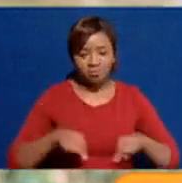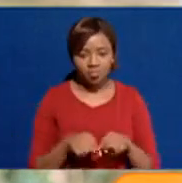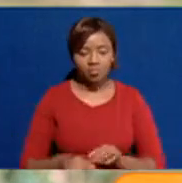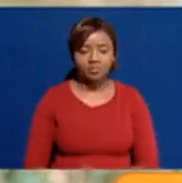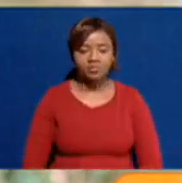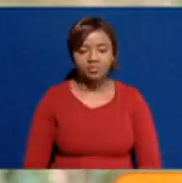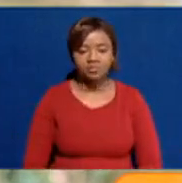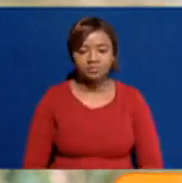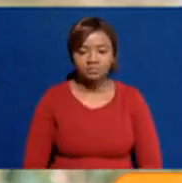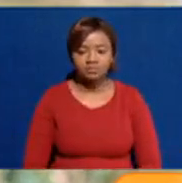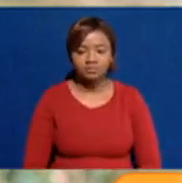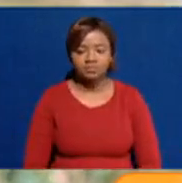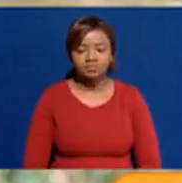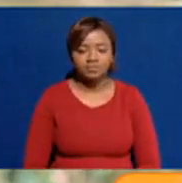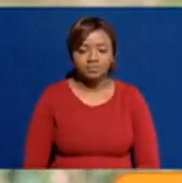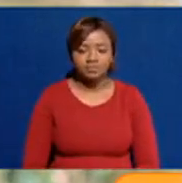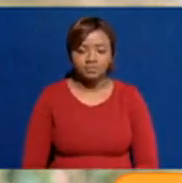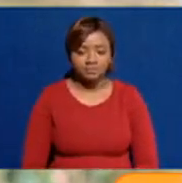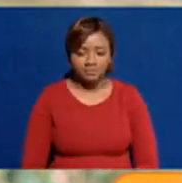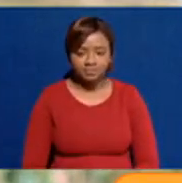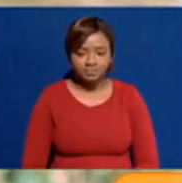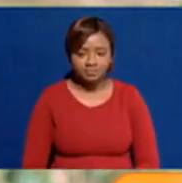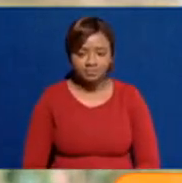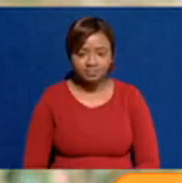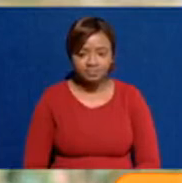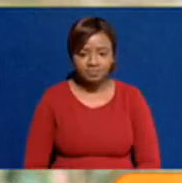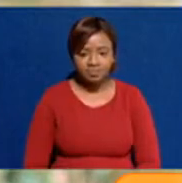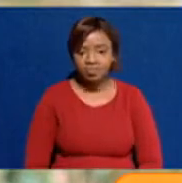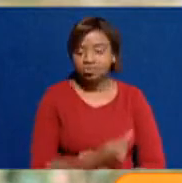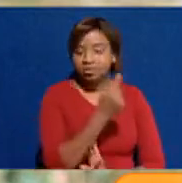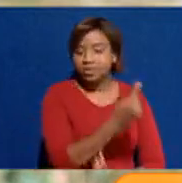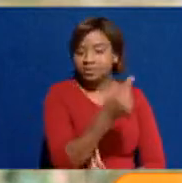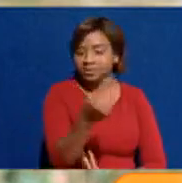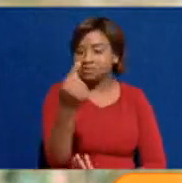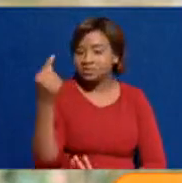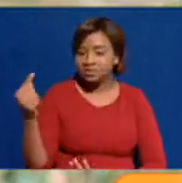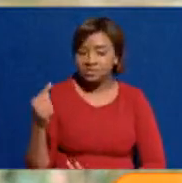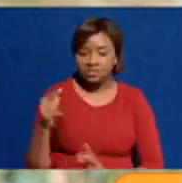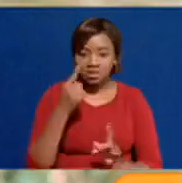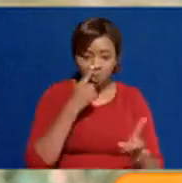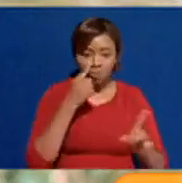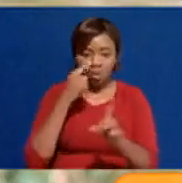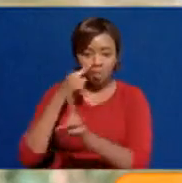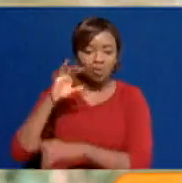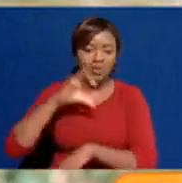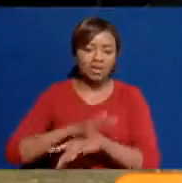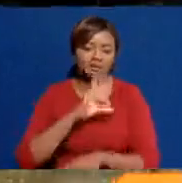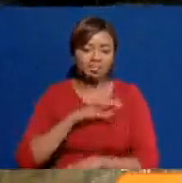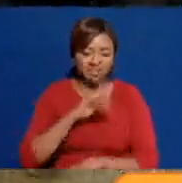moja shilingi 400. So kila boma hapa inafaidika kupitia hii